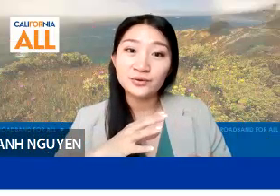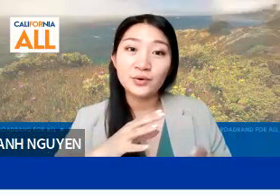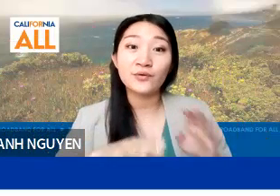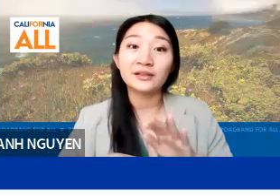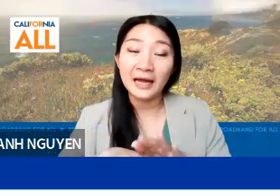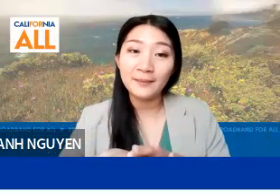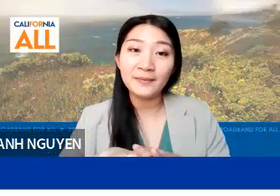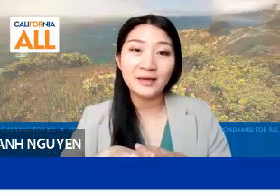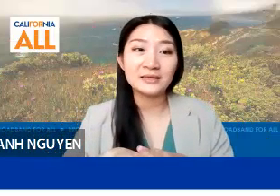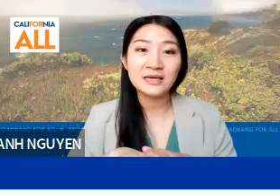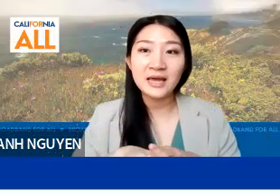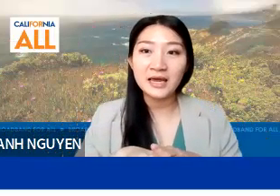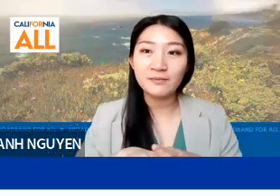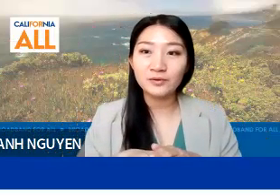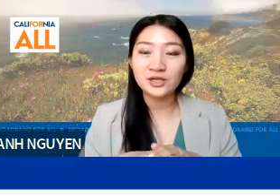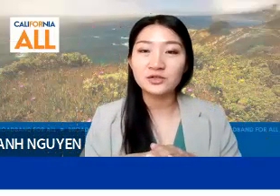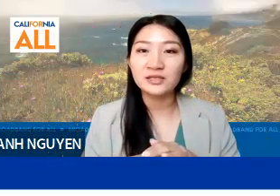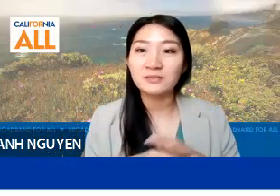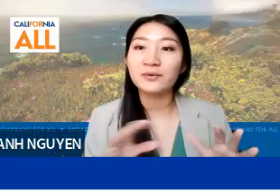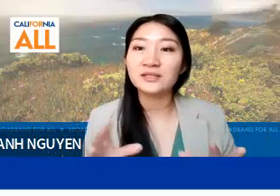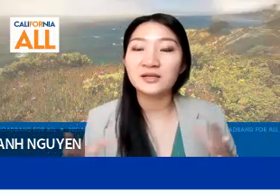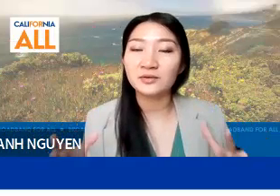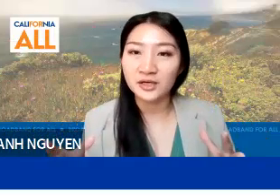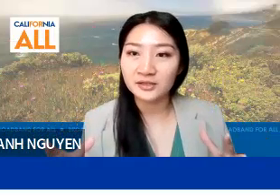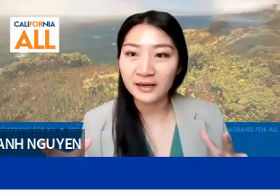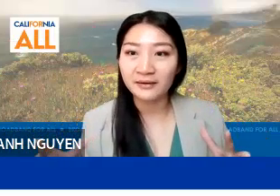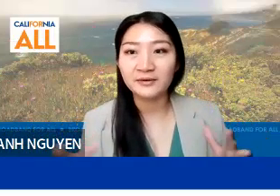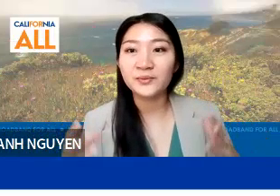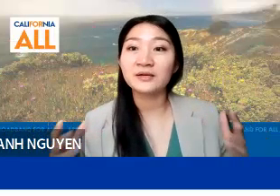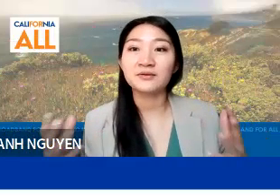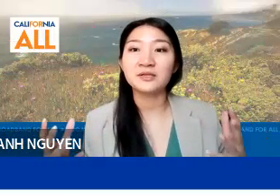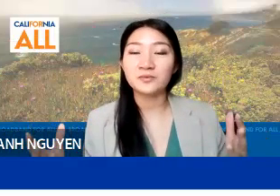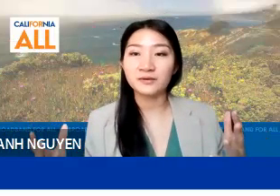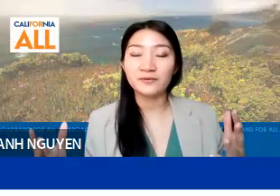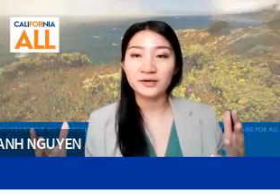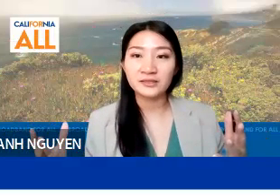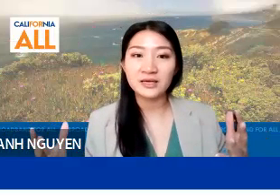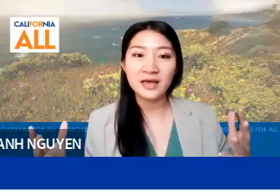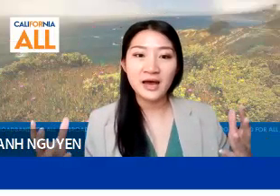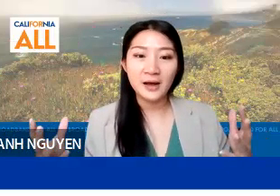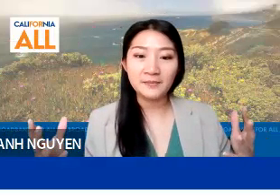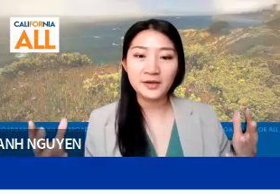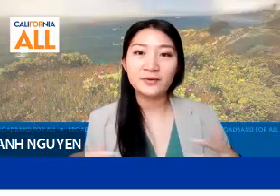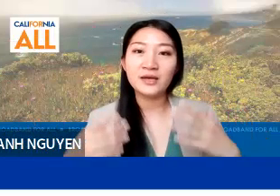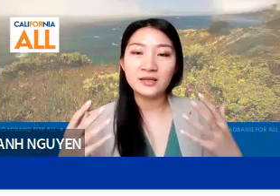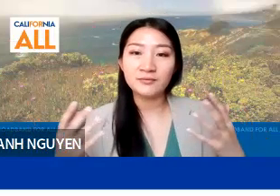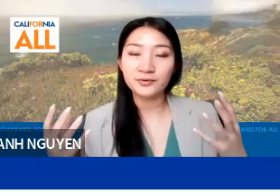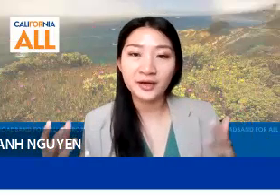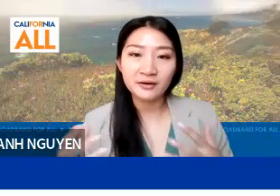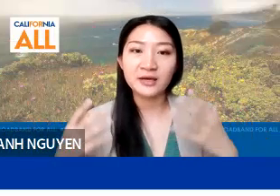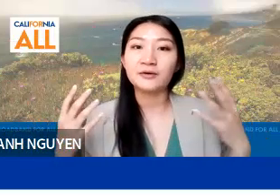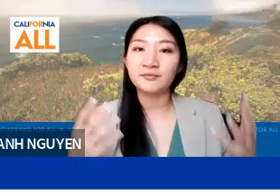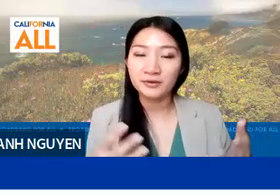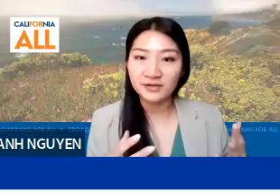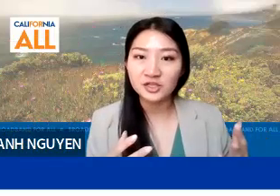they do overlap and able to address the points that you talked about. How do we increase workforce in